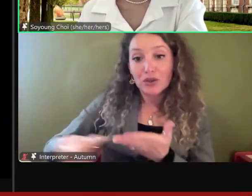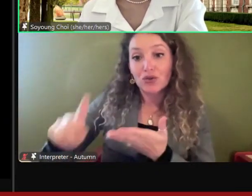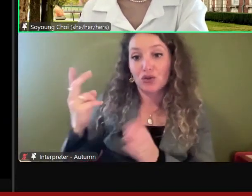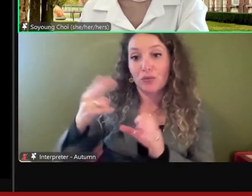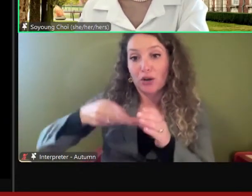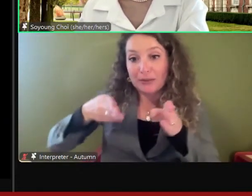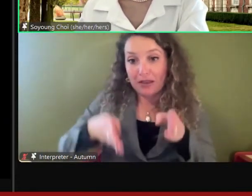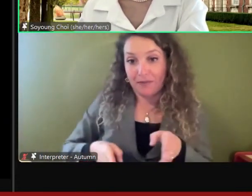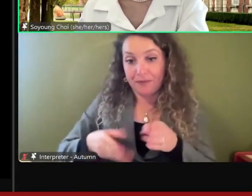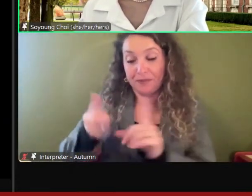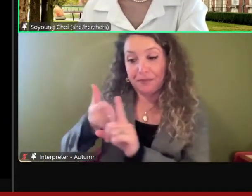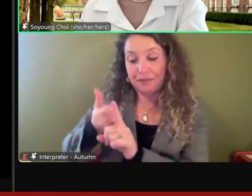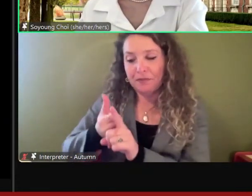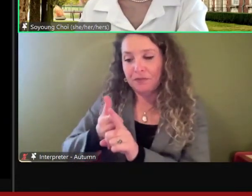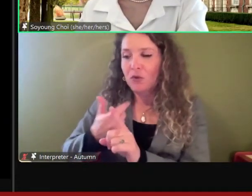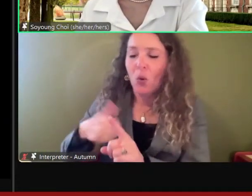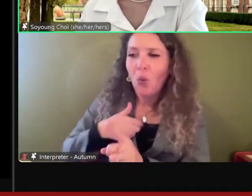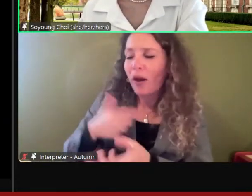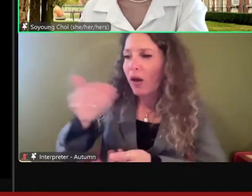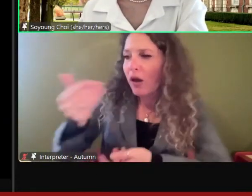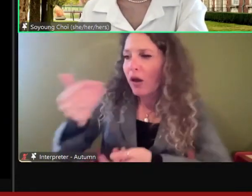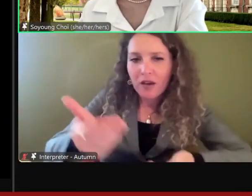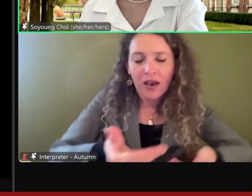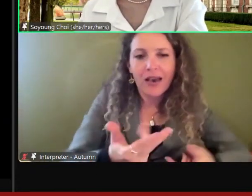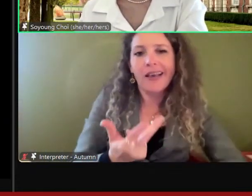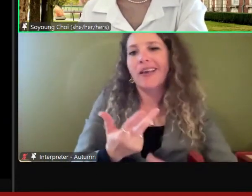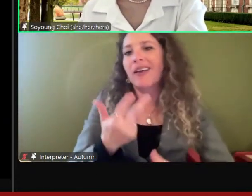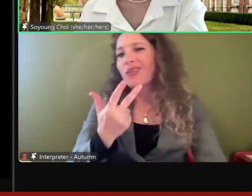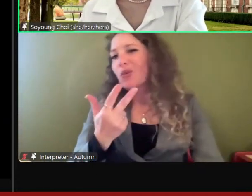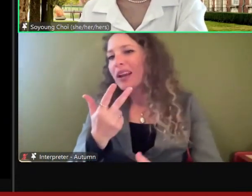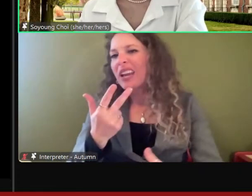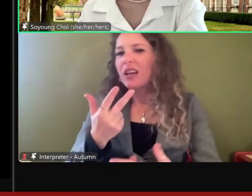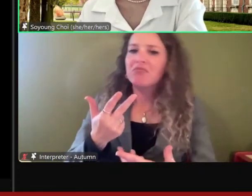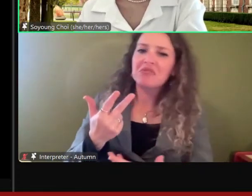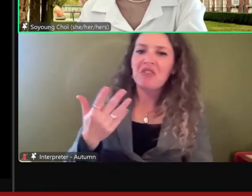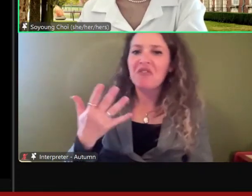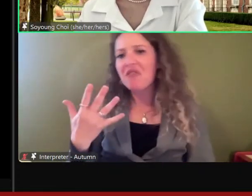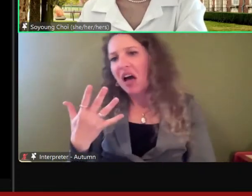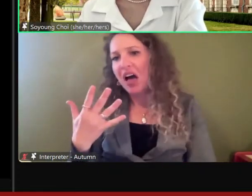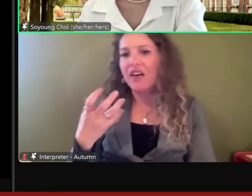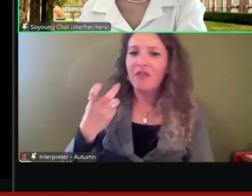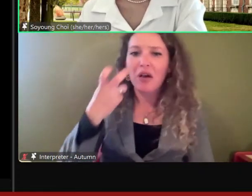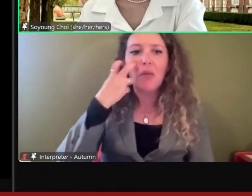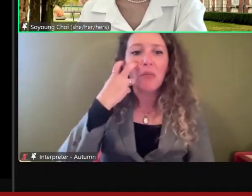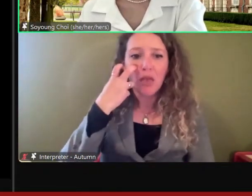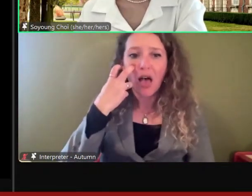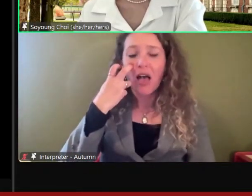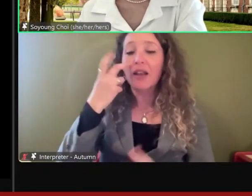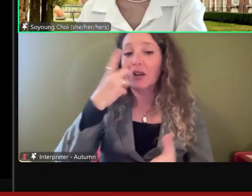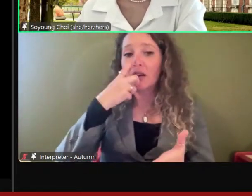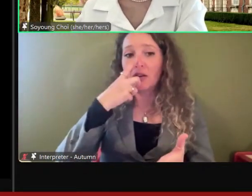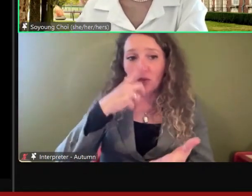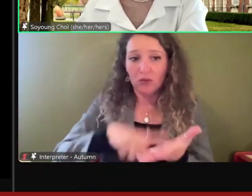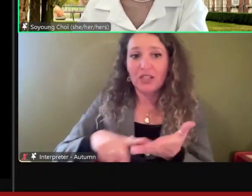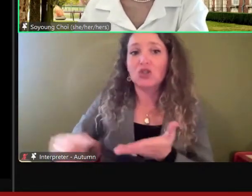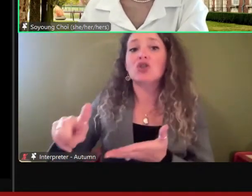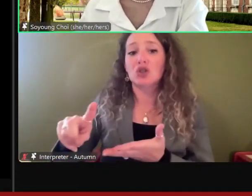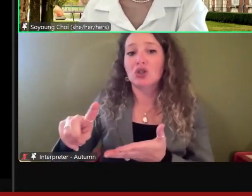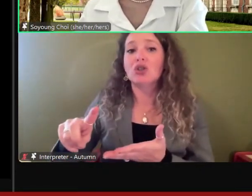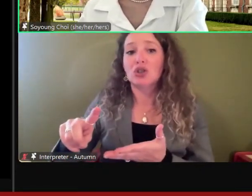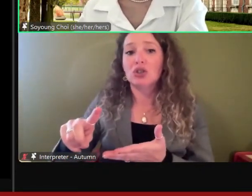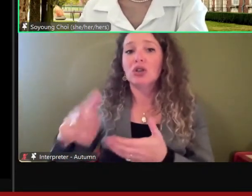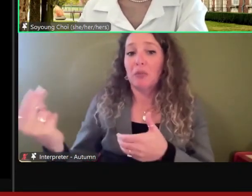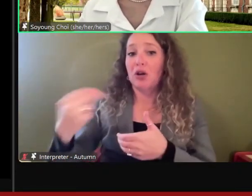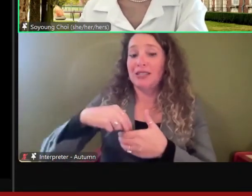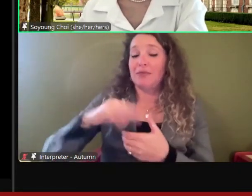participants. We invite three or four, five blind research participants to our research